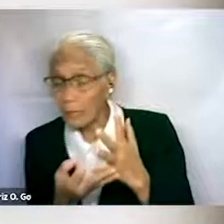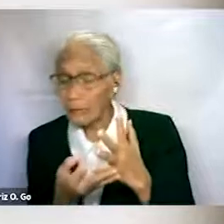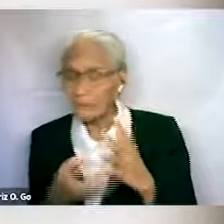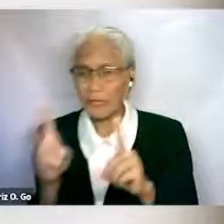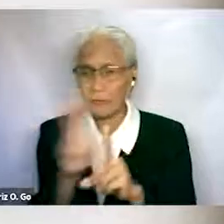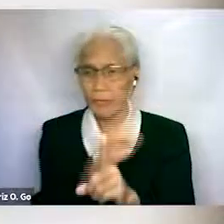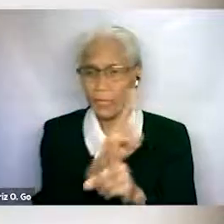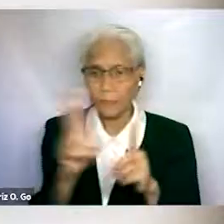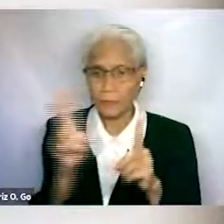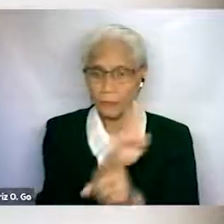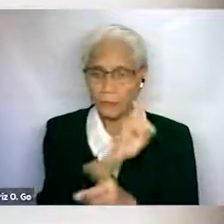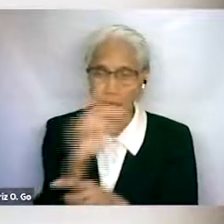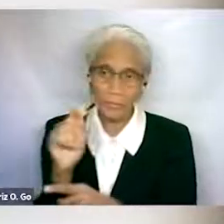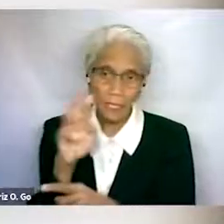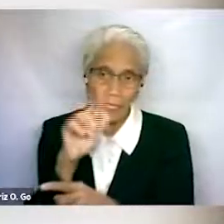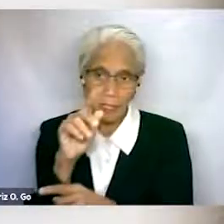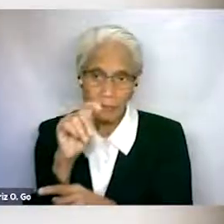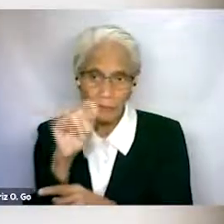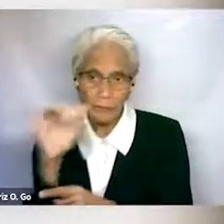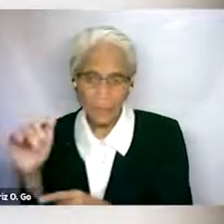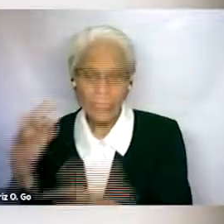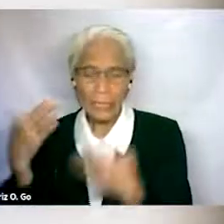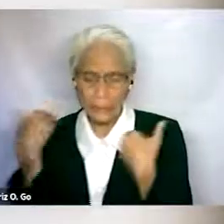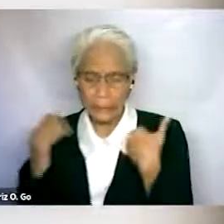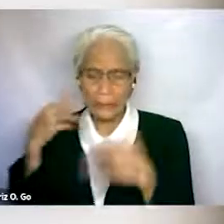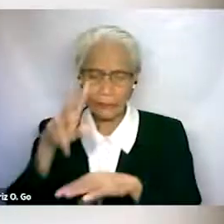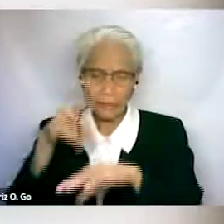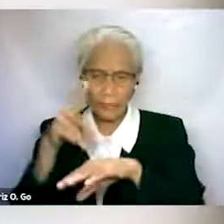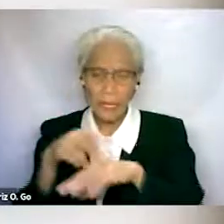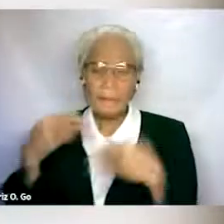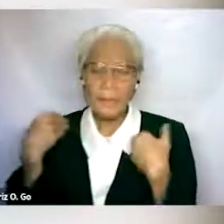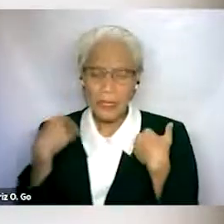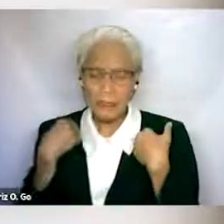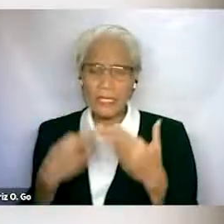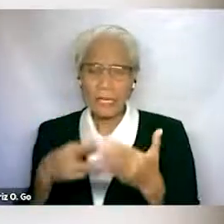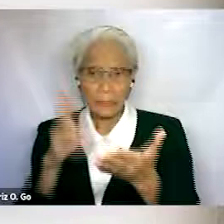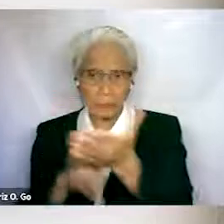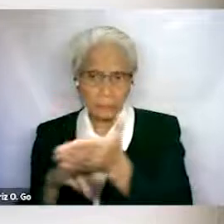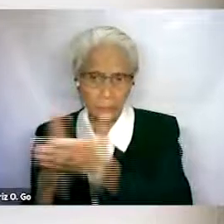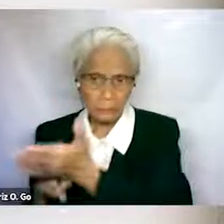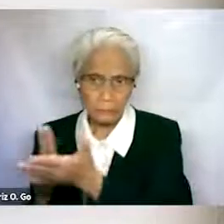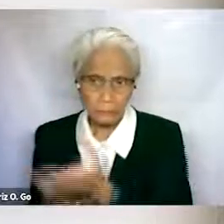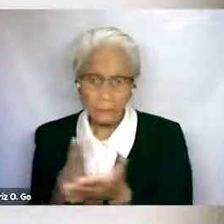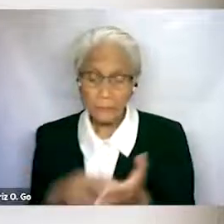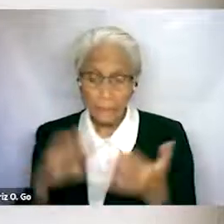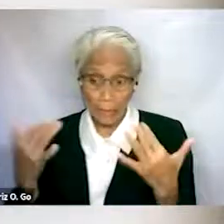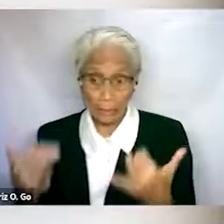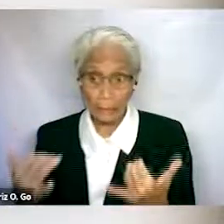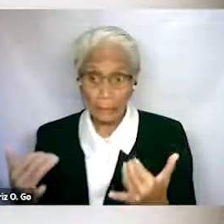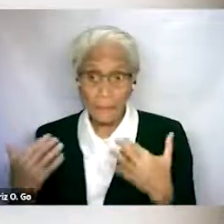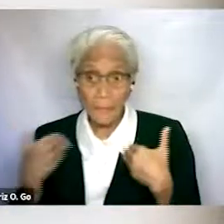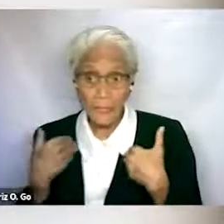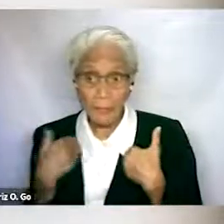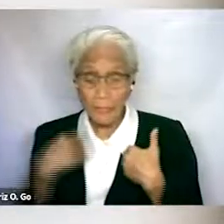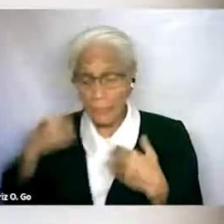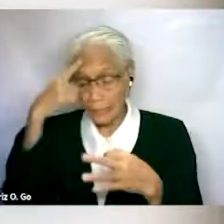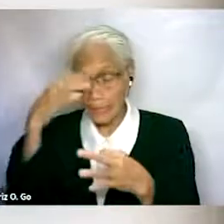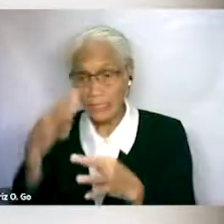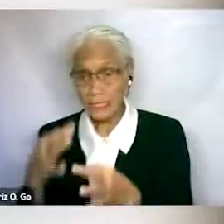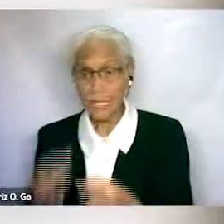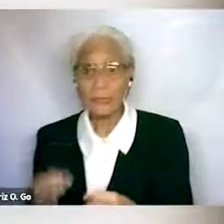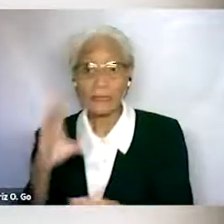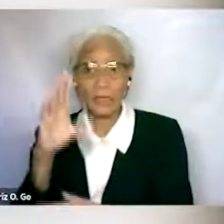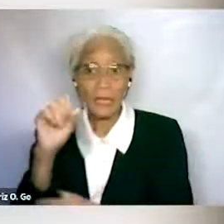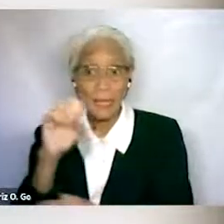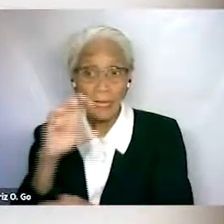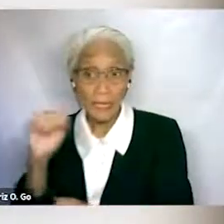gender stereotypes in deciding cases of rape. So for the CEDAW committee, it looks into state reports and reporting process. It issues